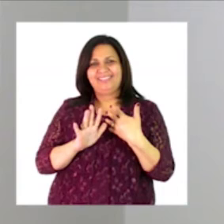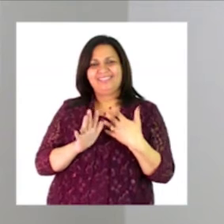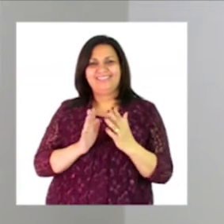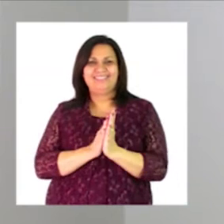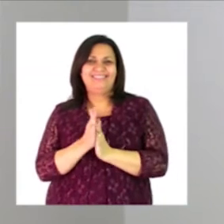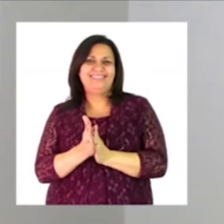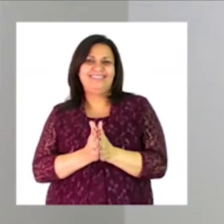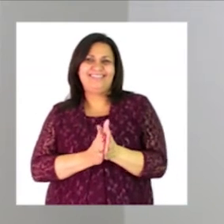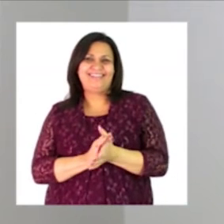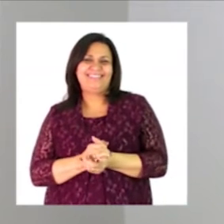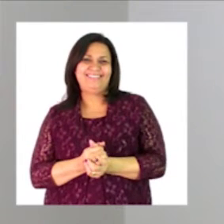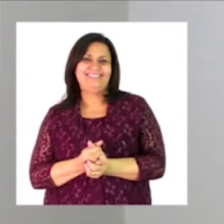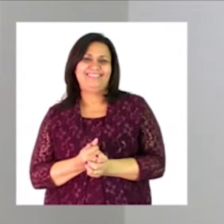have